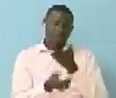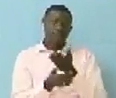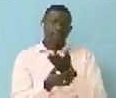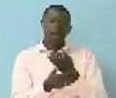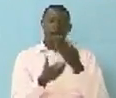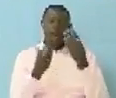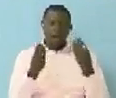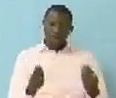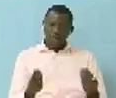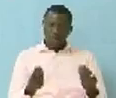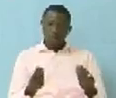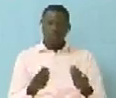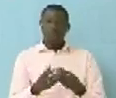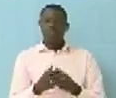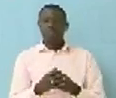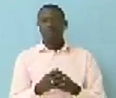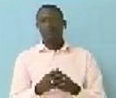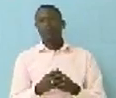How?